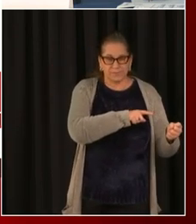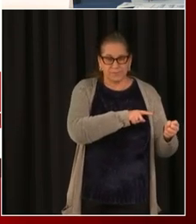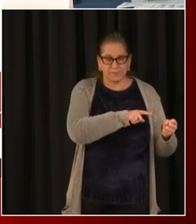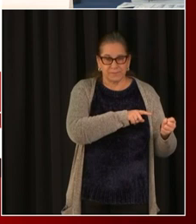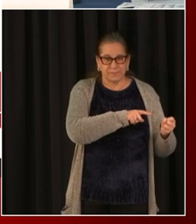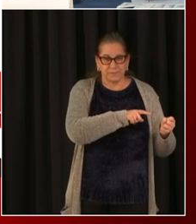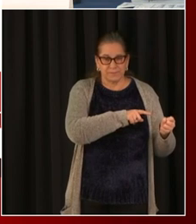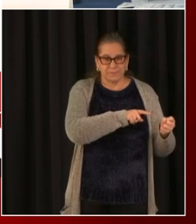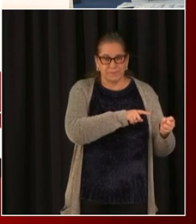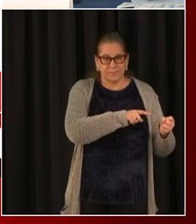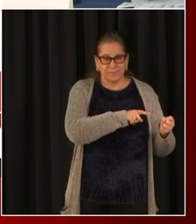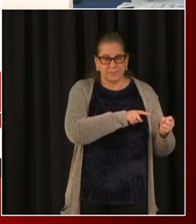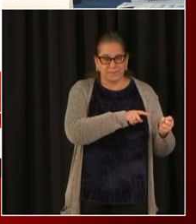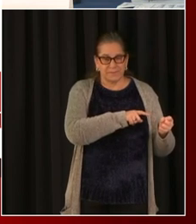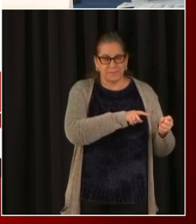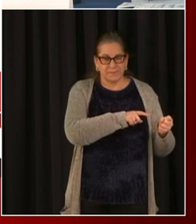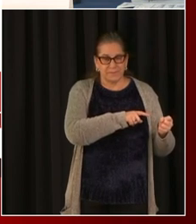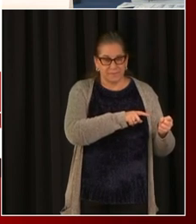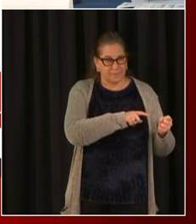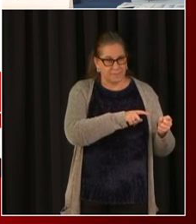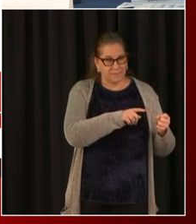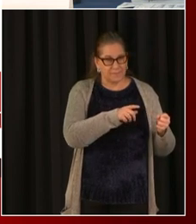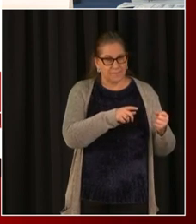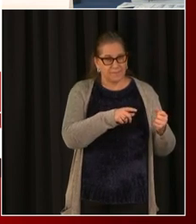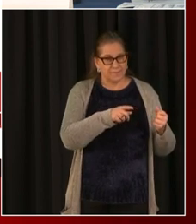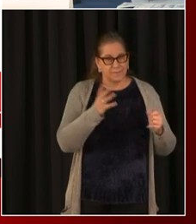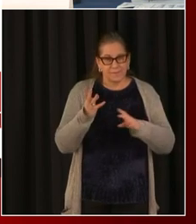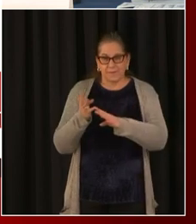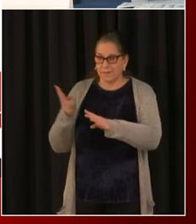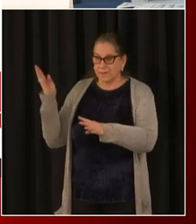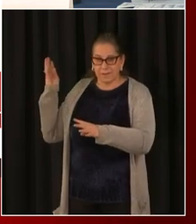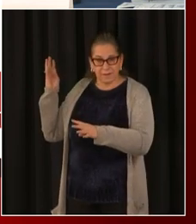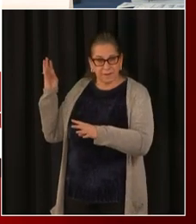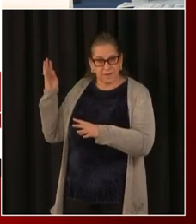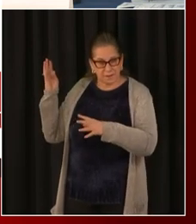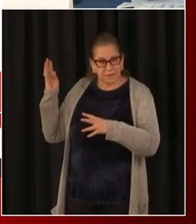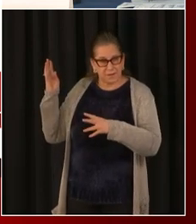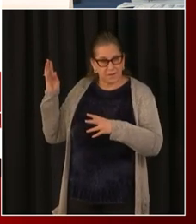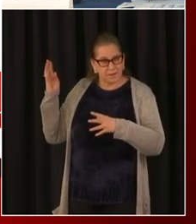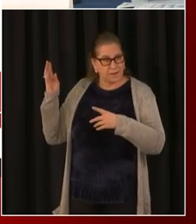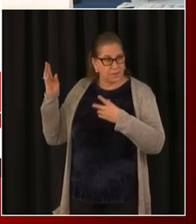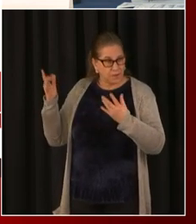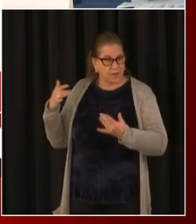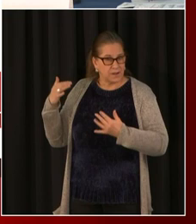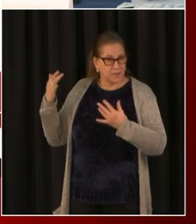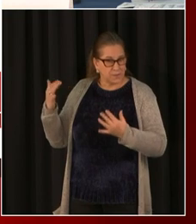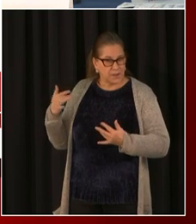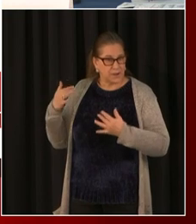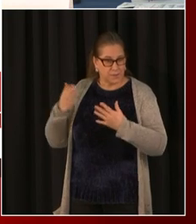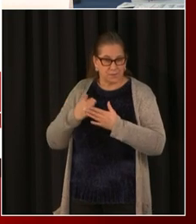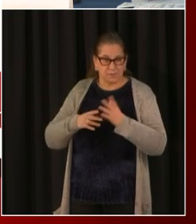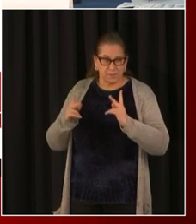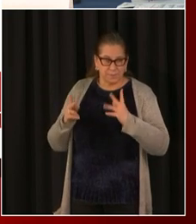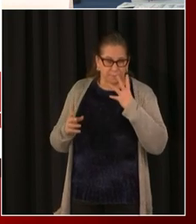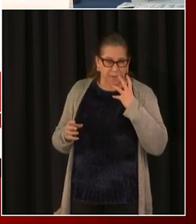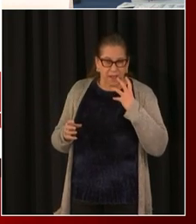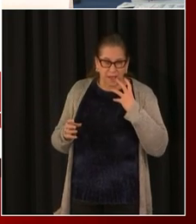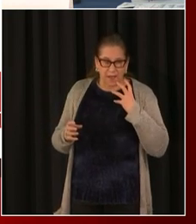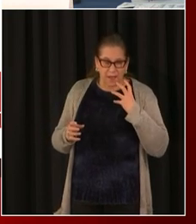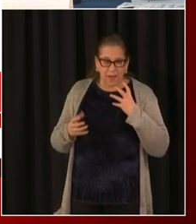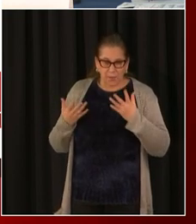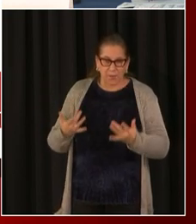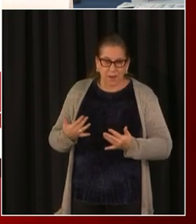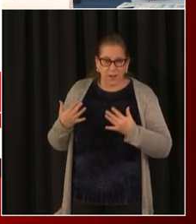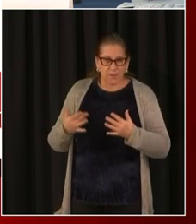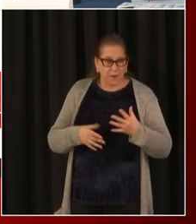not want to create that environment here in the district. One, even if we tell people only